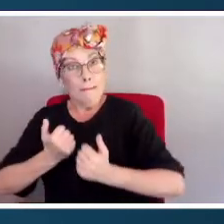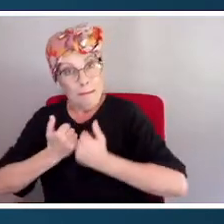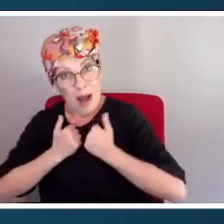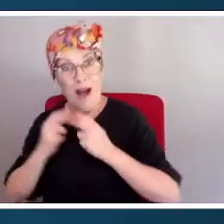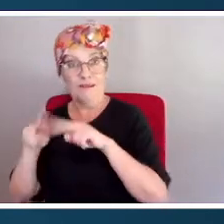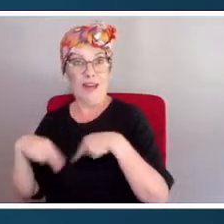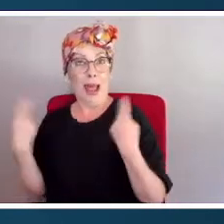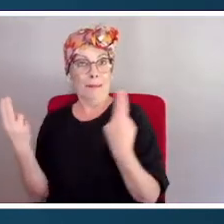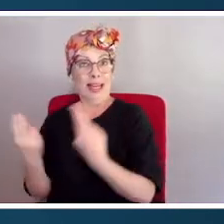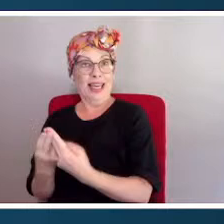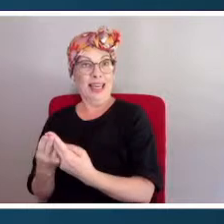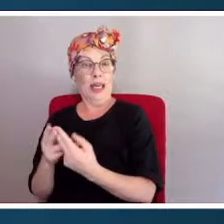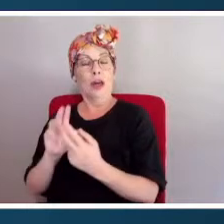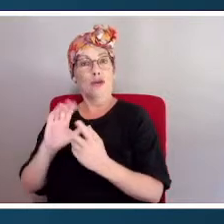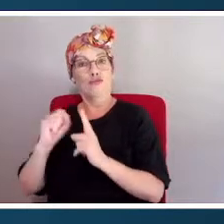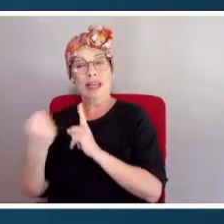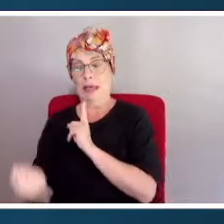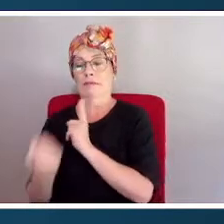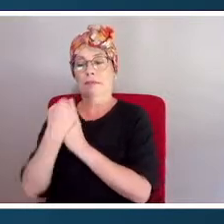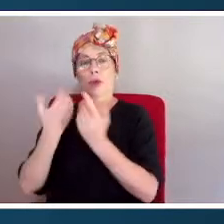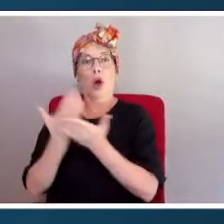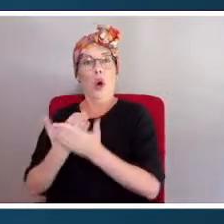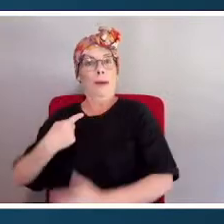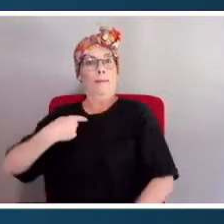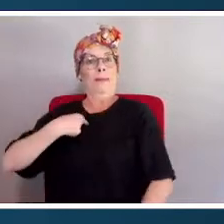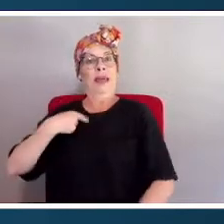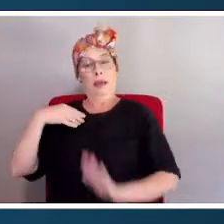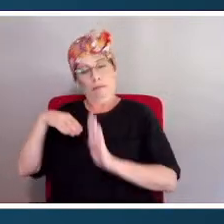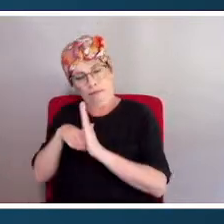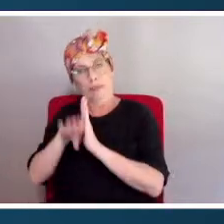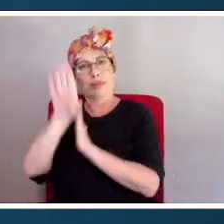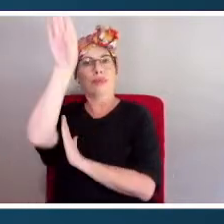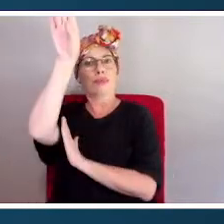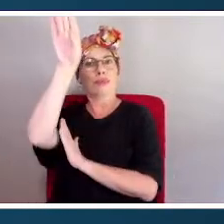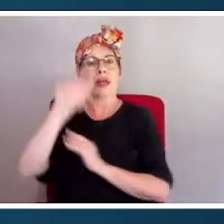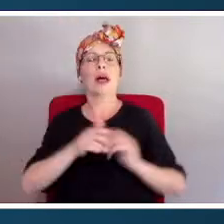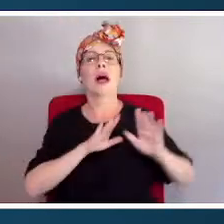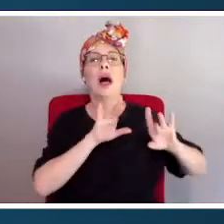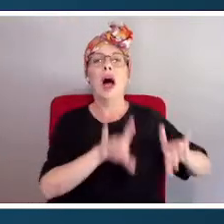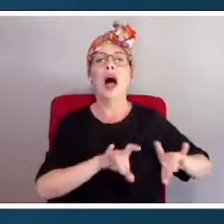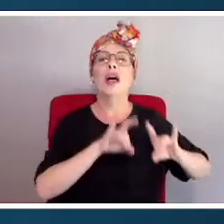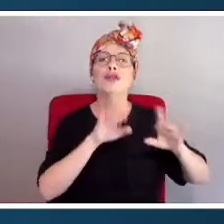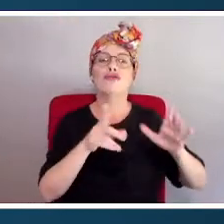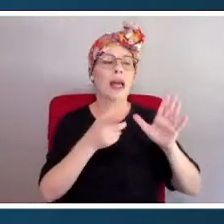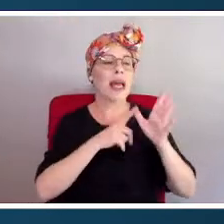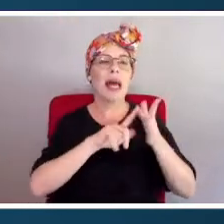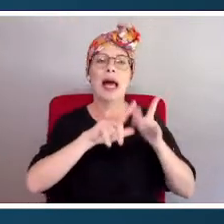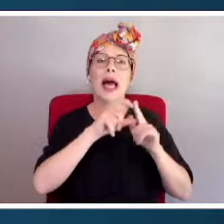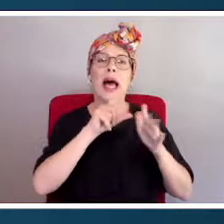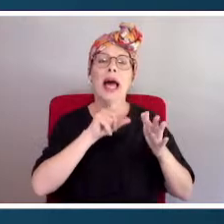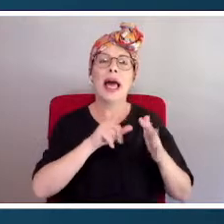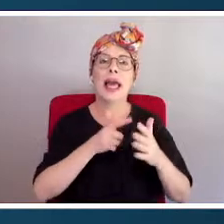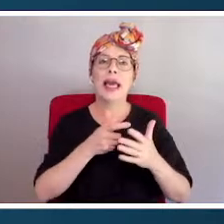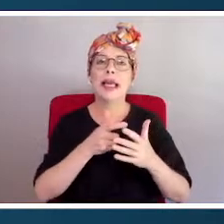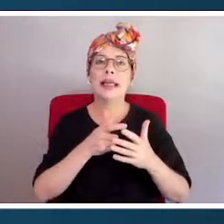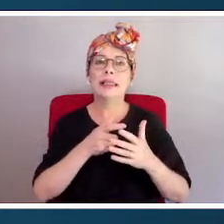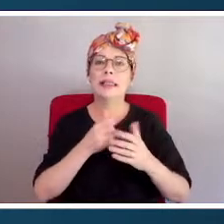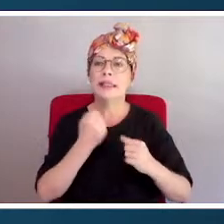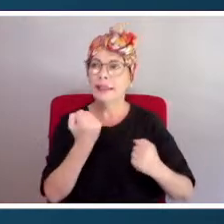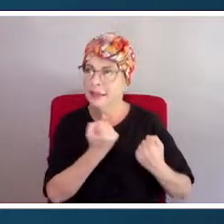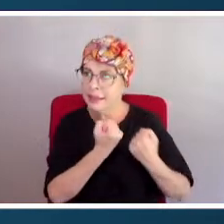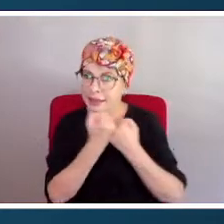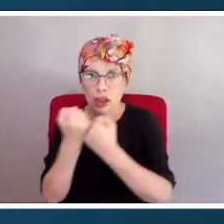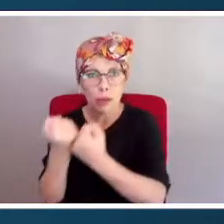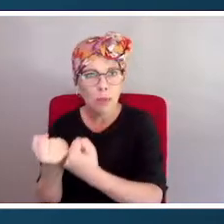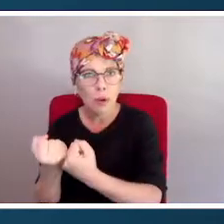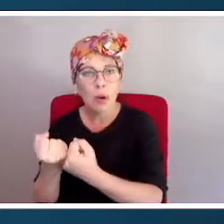Australia's aid investment allowed me, a remote rural student,